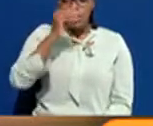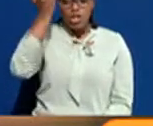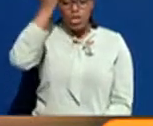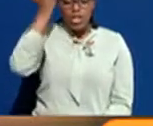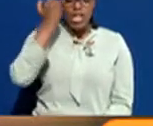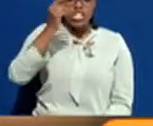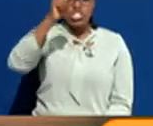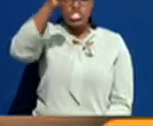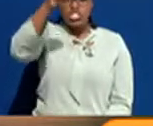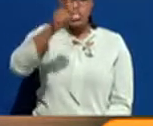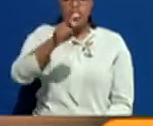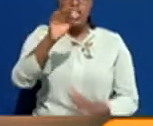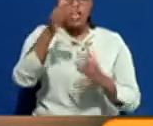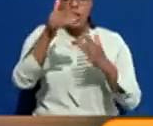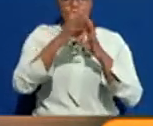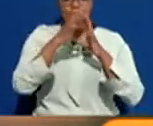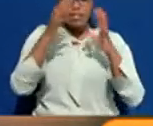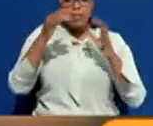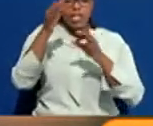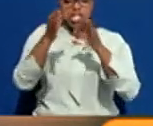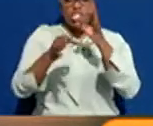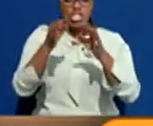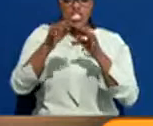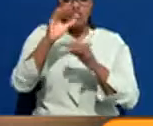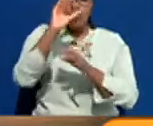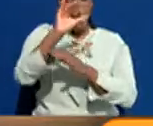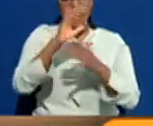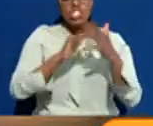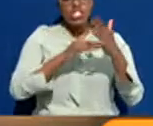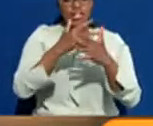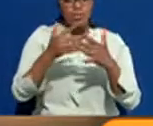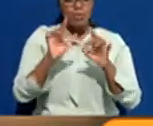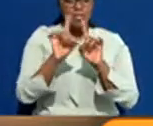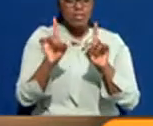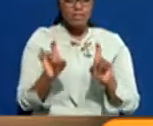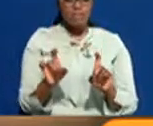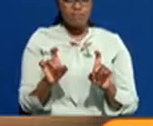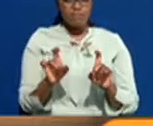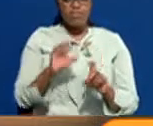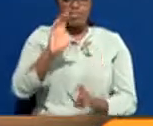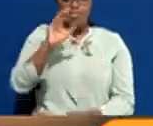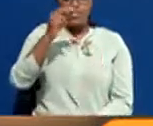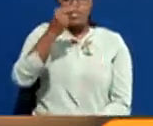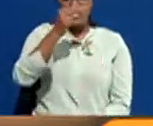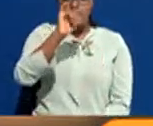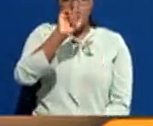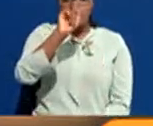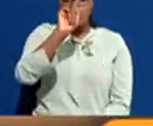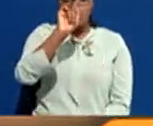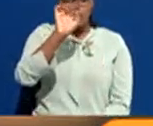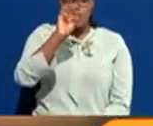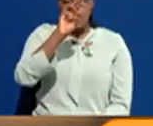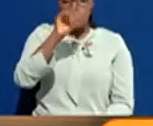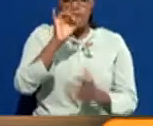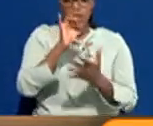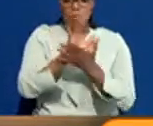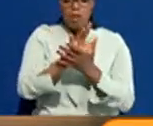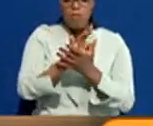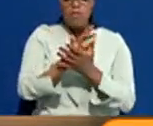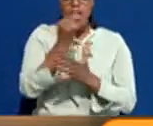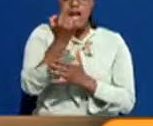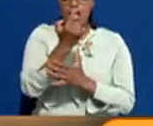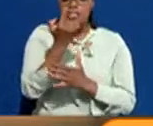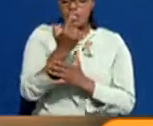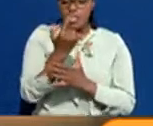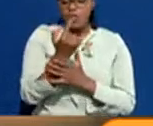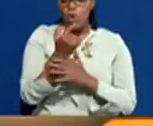judge? And how big is the Justice for Cash network? Chitembwe may be dismissed now as a single rotten